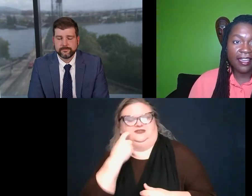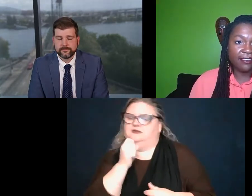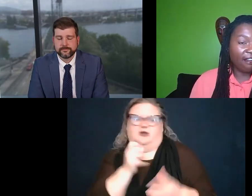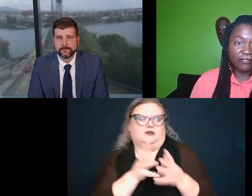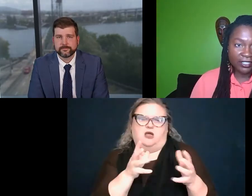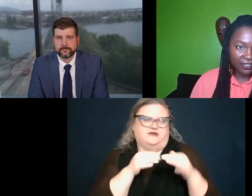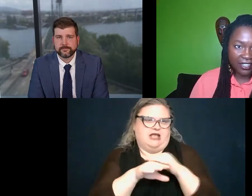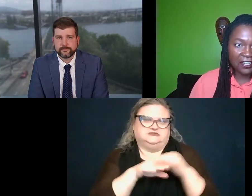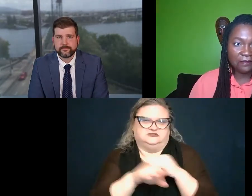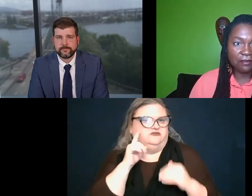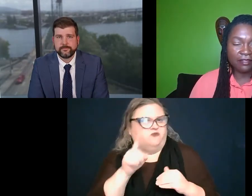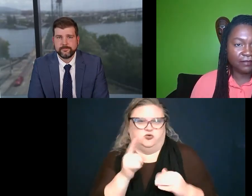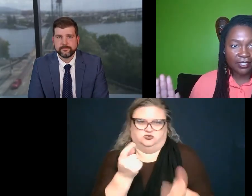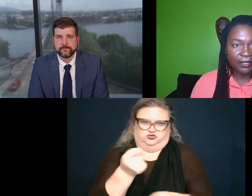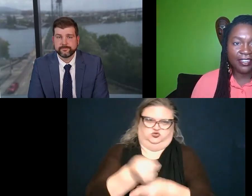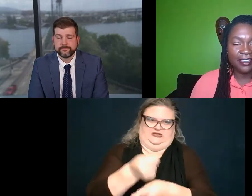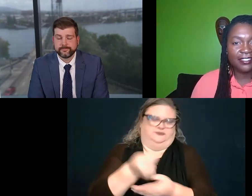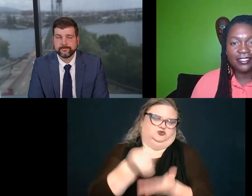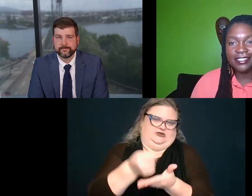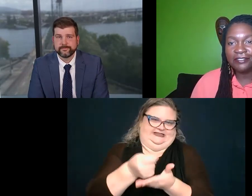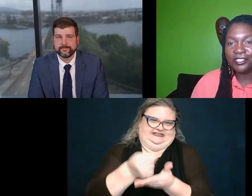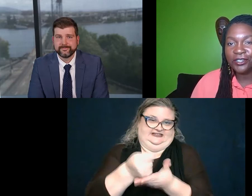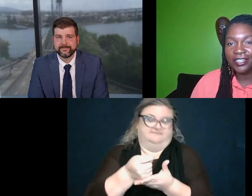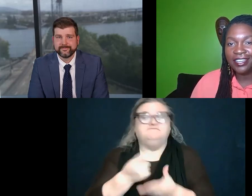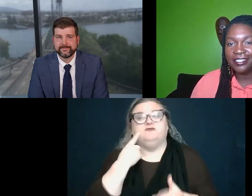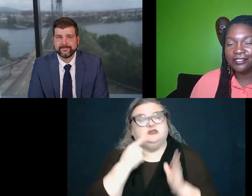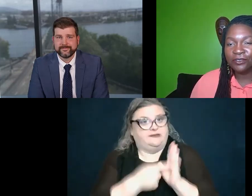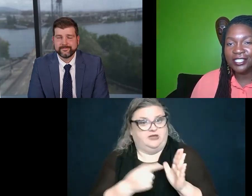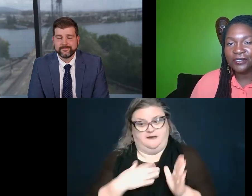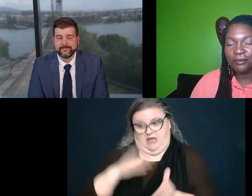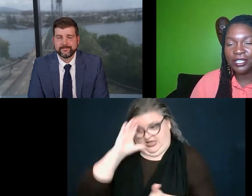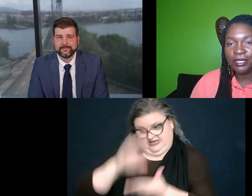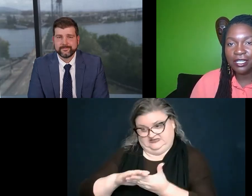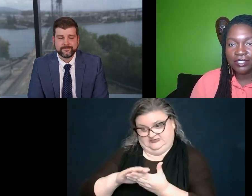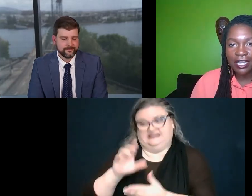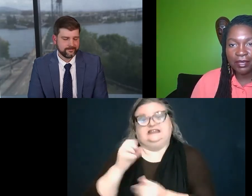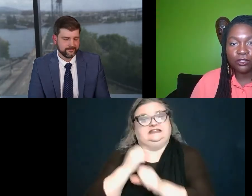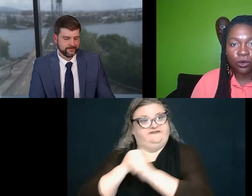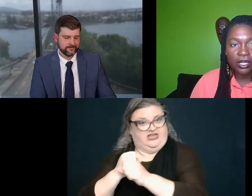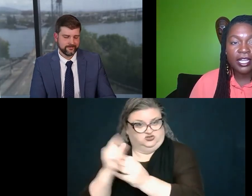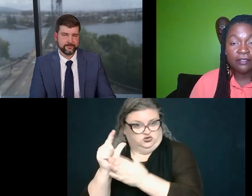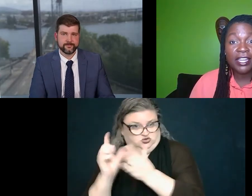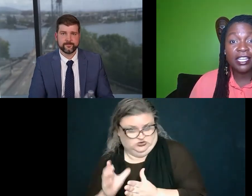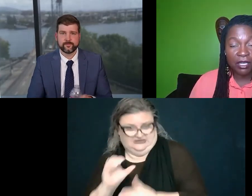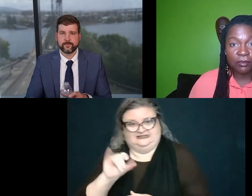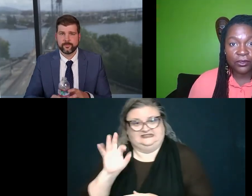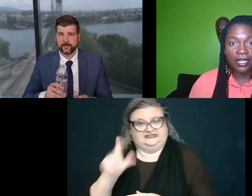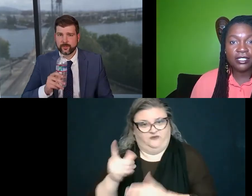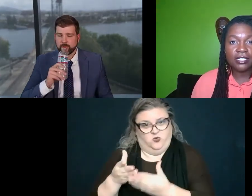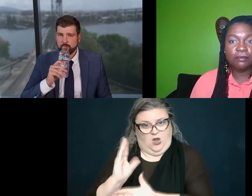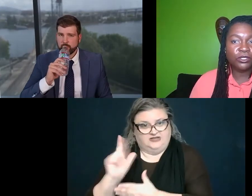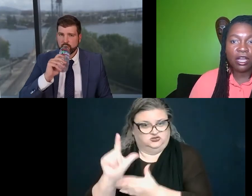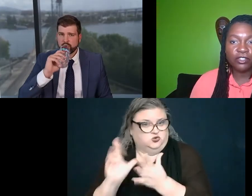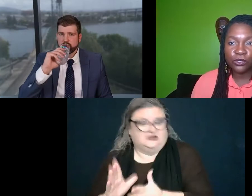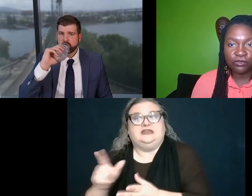who want it. And often, my husband is a defense attorney and a civil rights lawyer, but he spends a lot of time in court defending